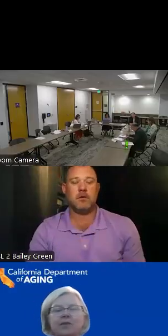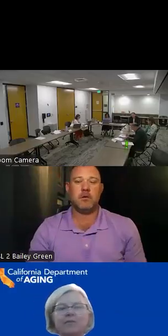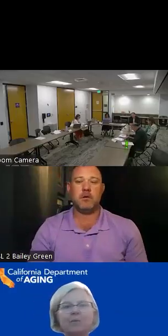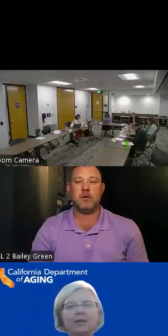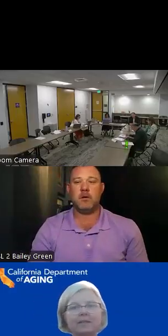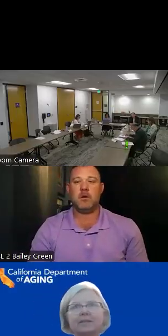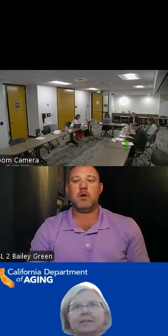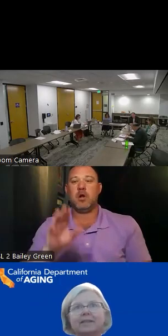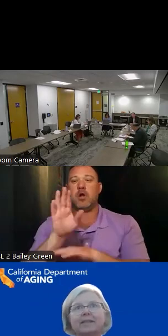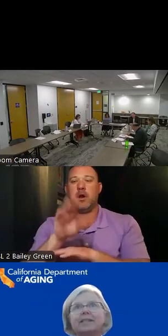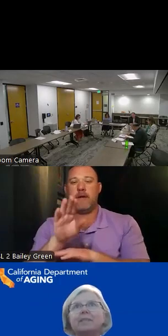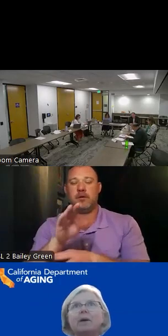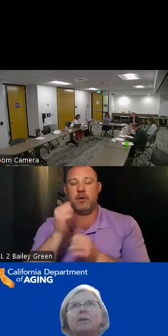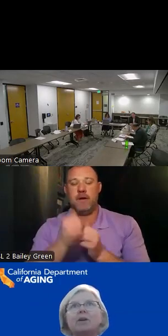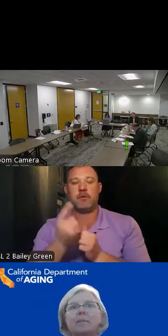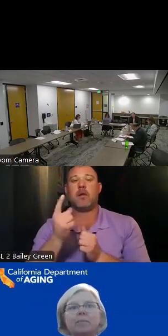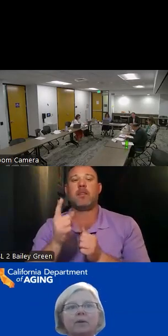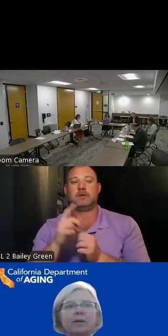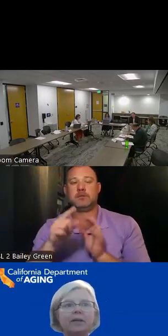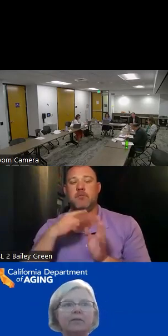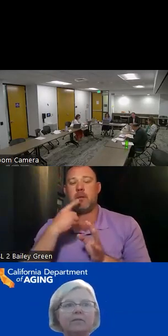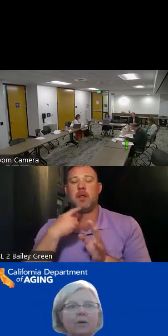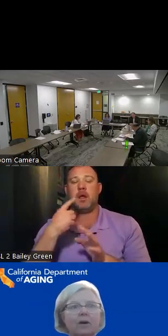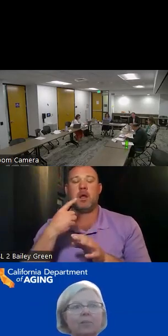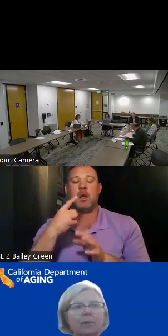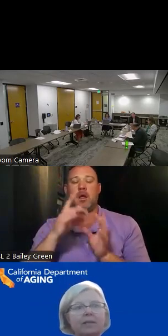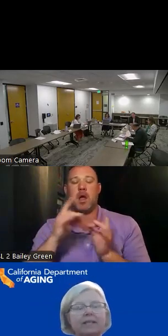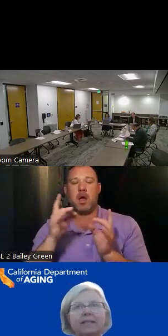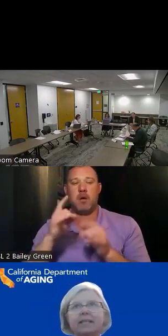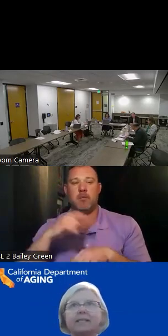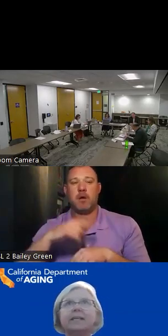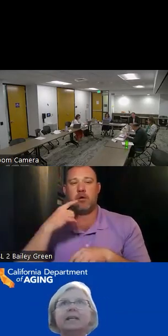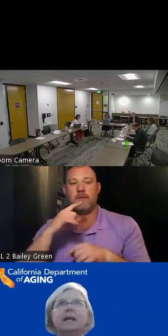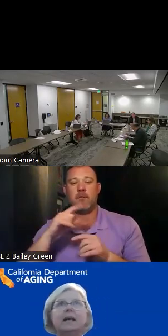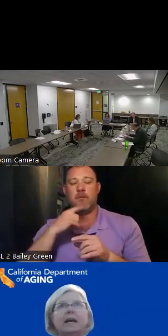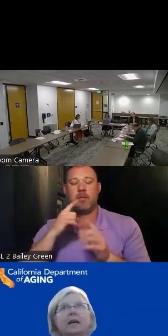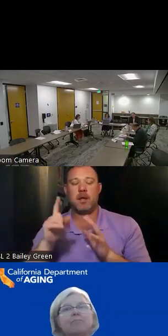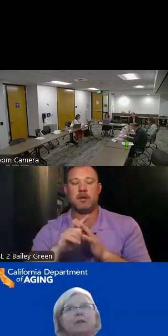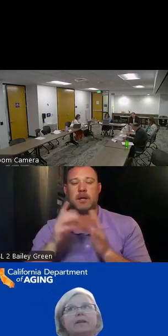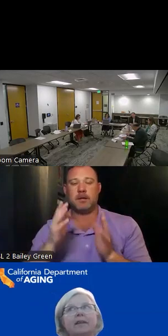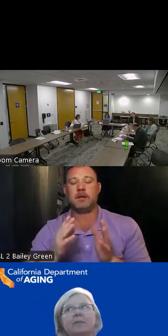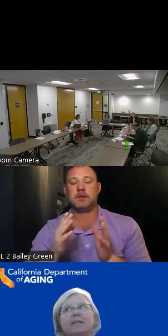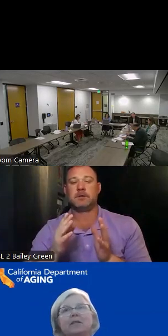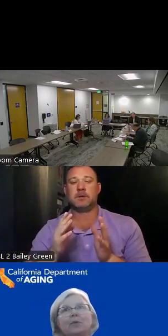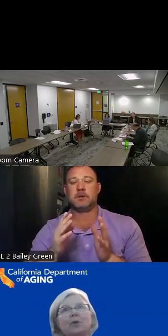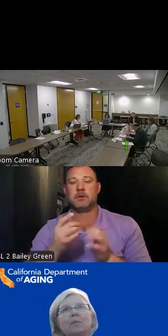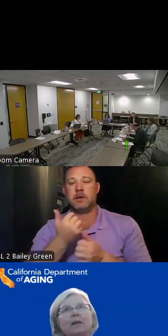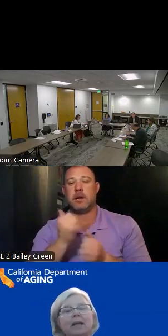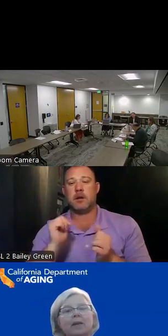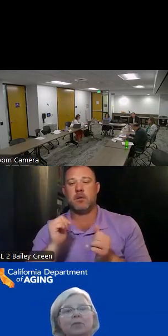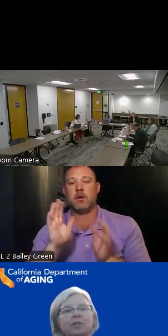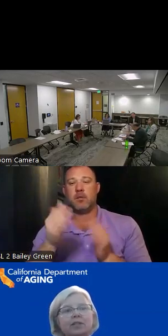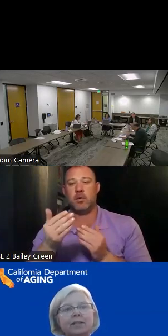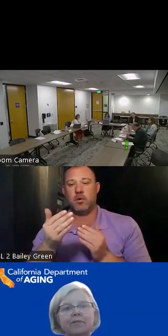Good afternoon, everyone. This is the public comment period for our public attendees. Anybody's in the